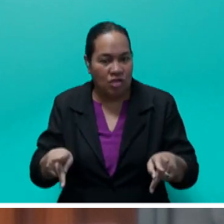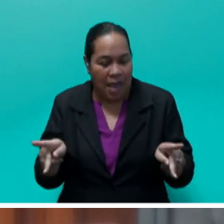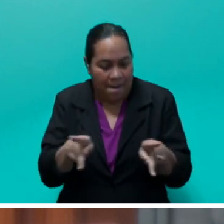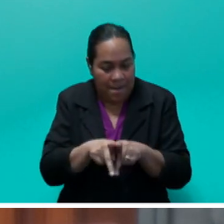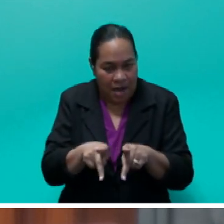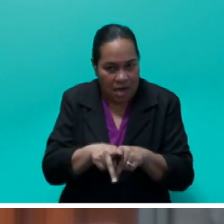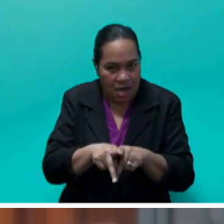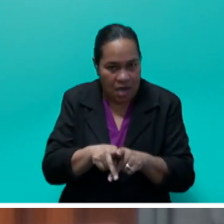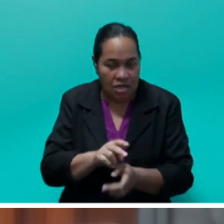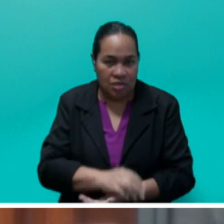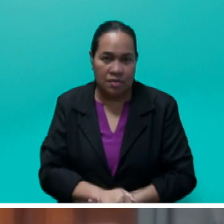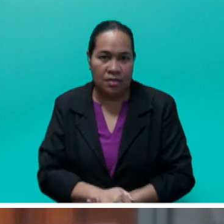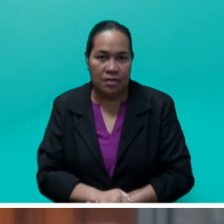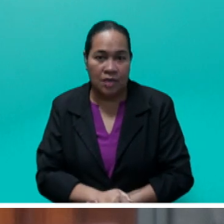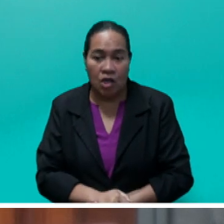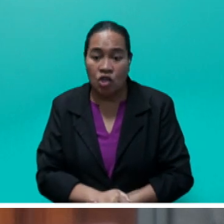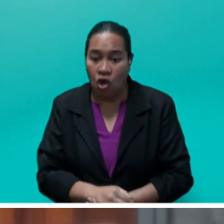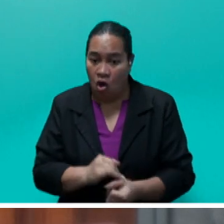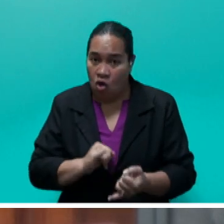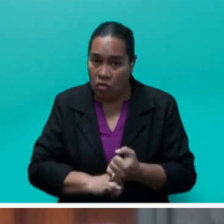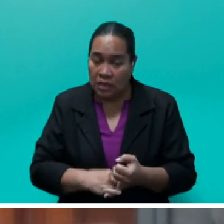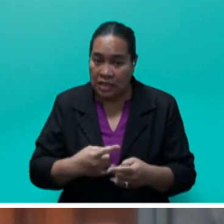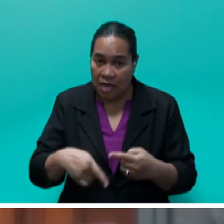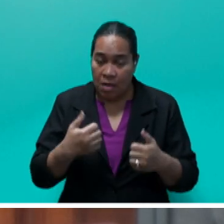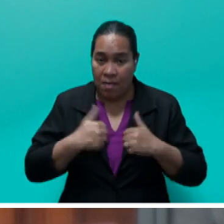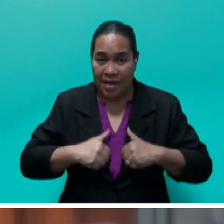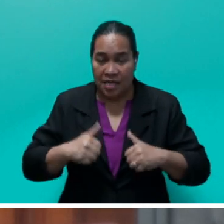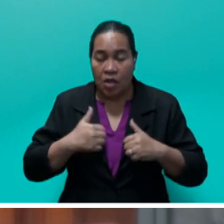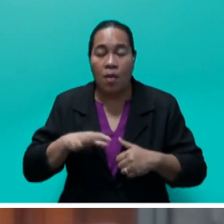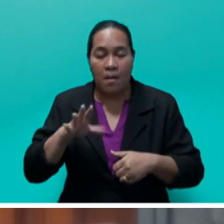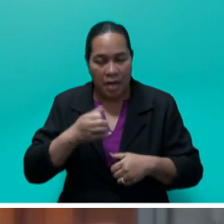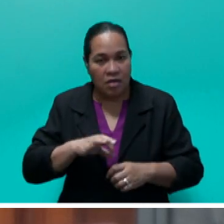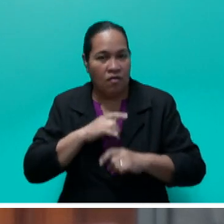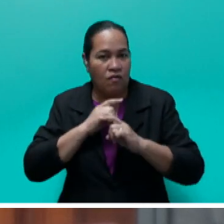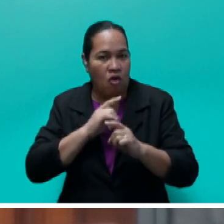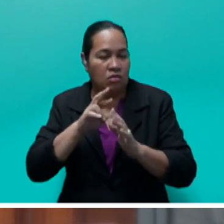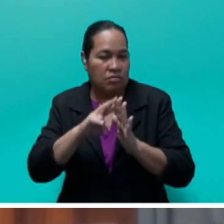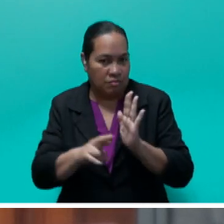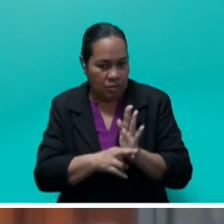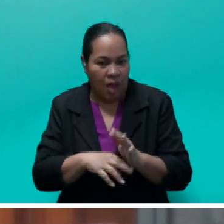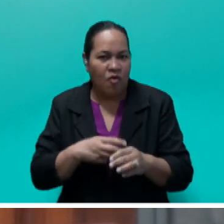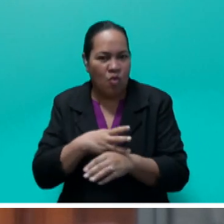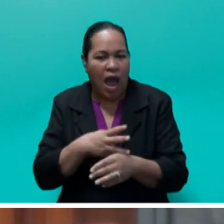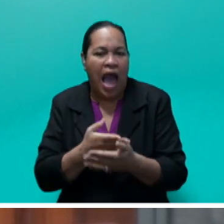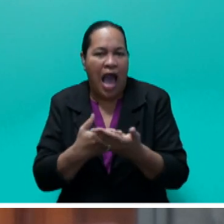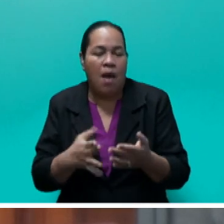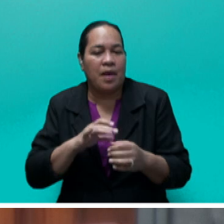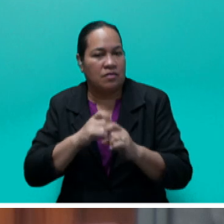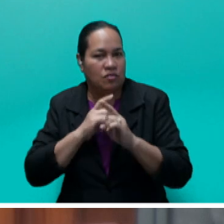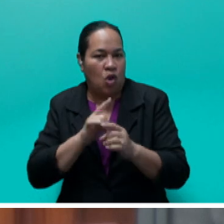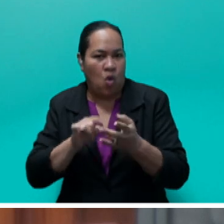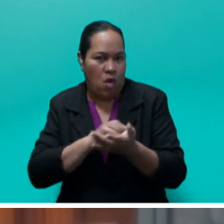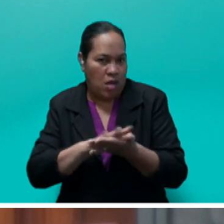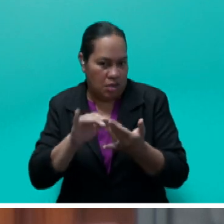Mr. Speaker, sir, sustainable practice. By adhering to sustainable logging practice, the private sector